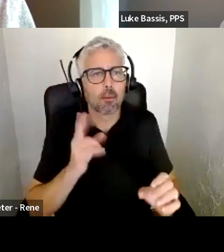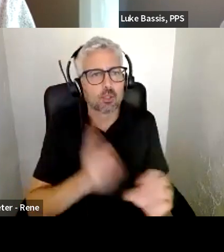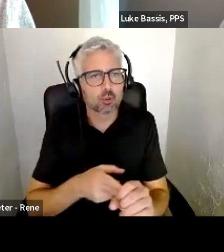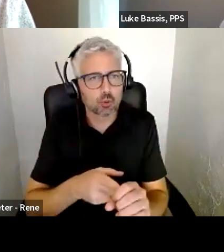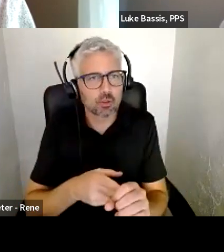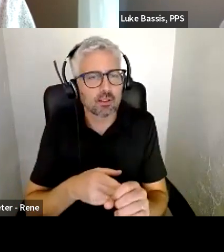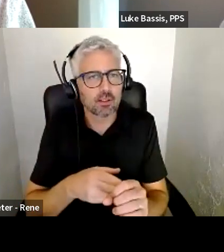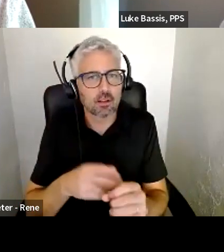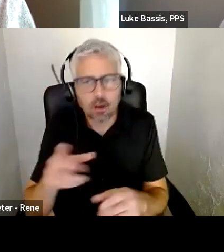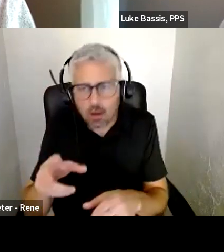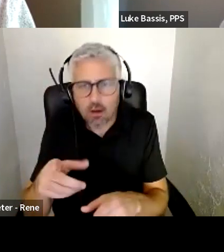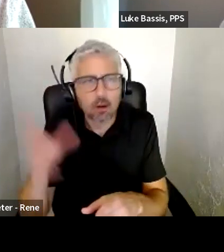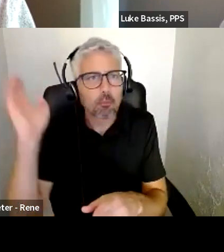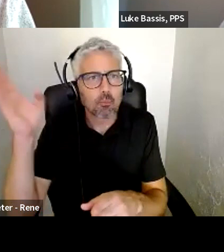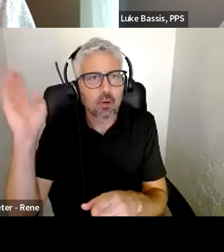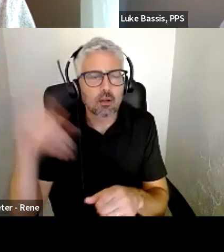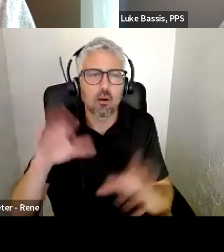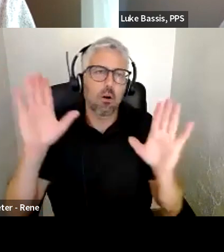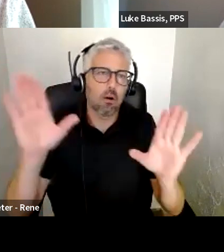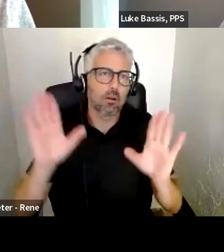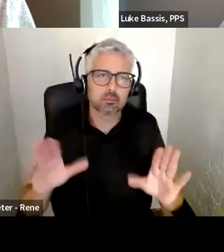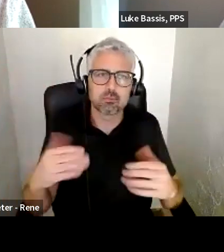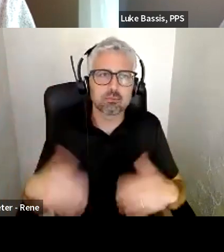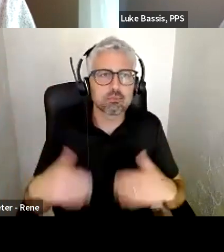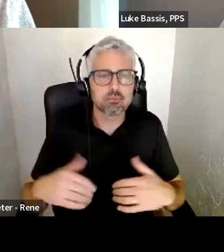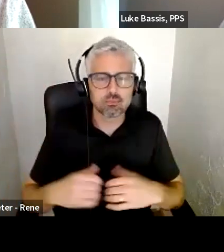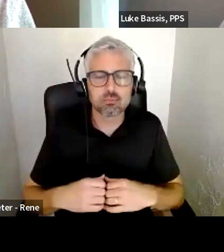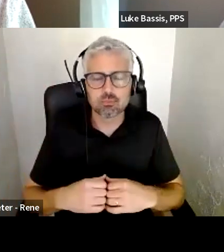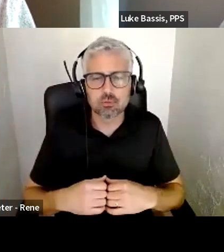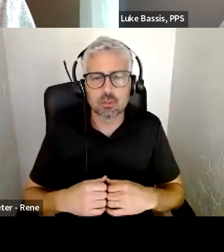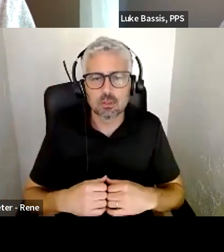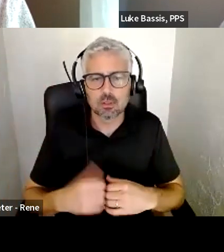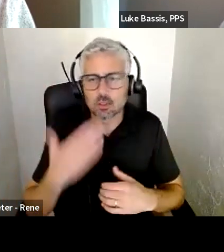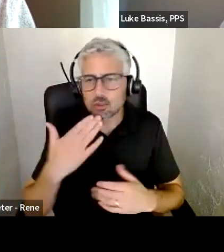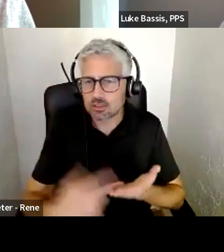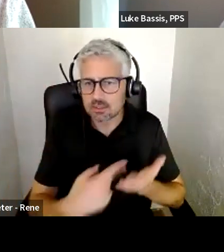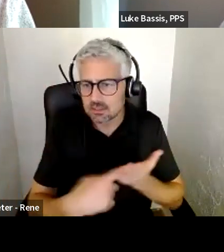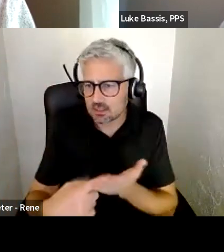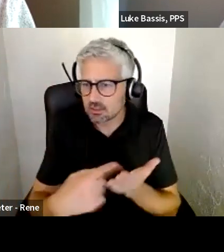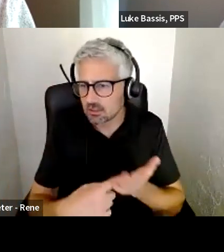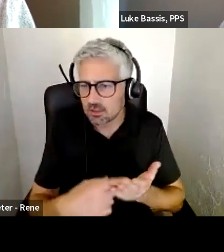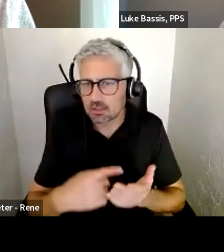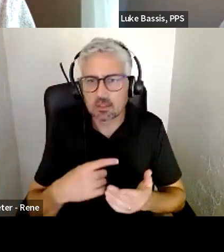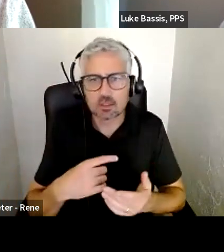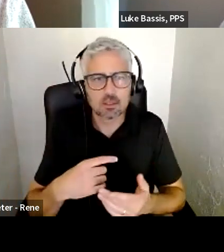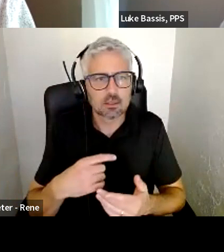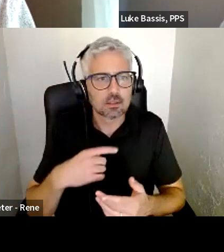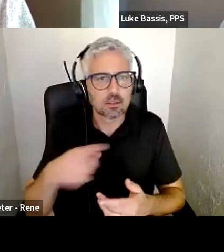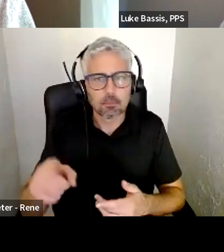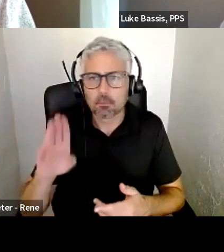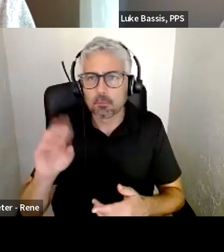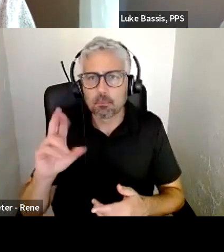that the presentations were excellent. It was really good discussion, and I heard from